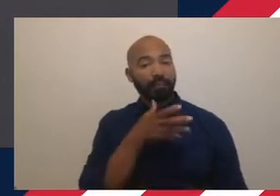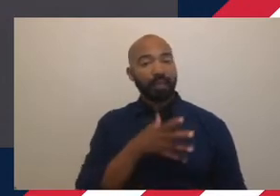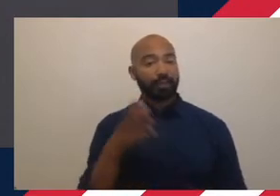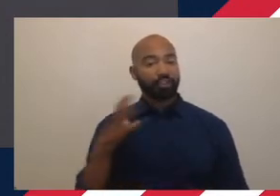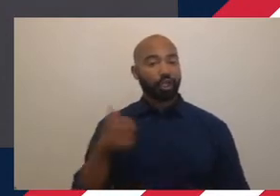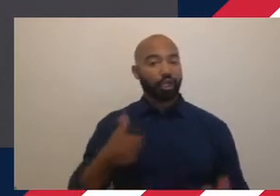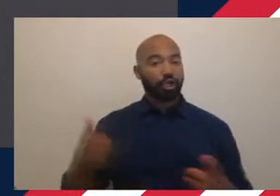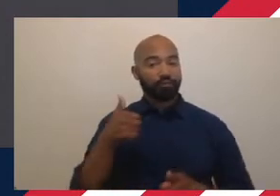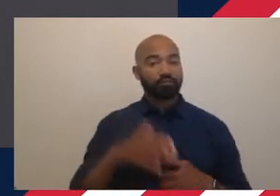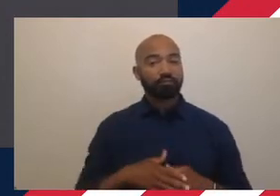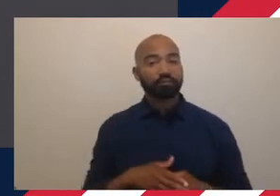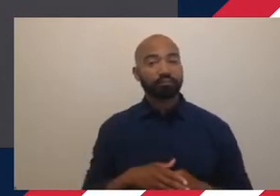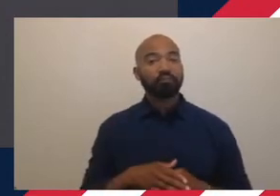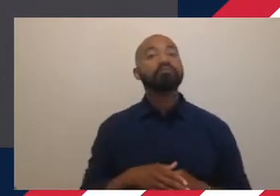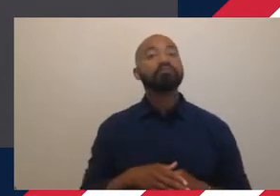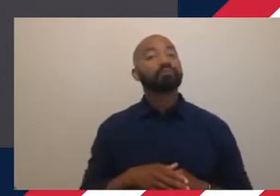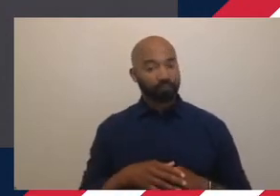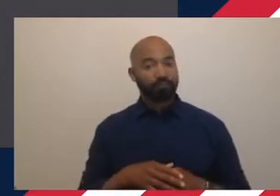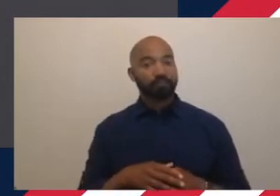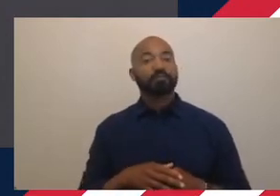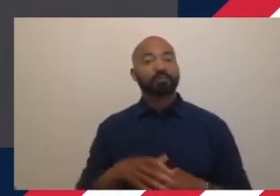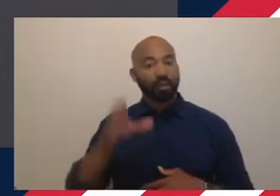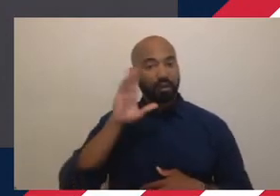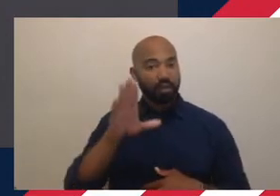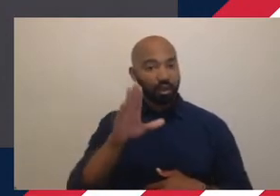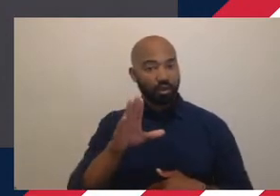Yate, President Nez.